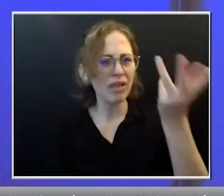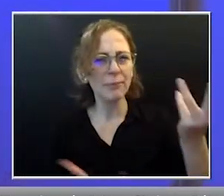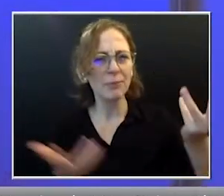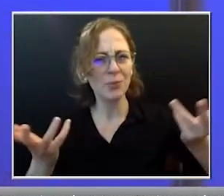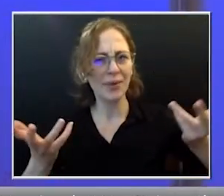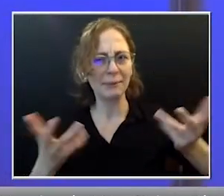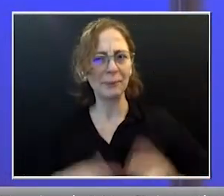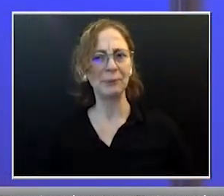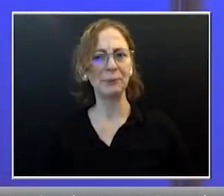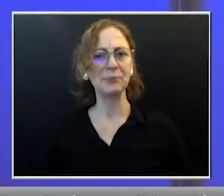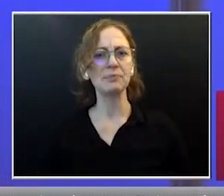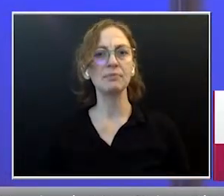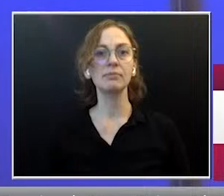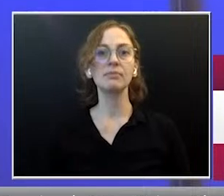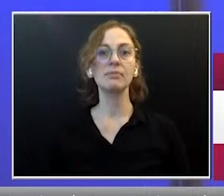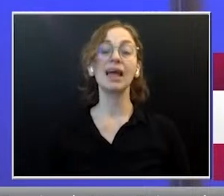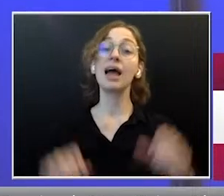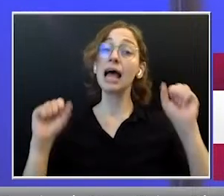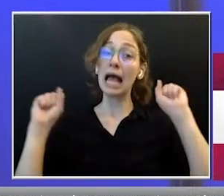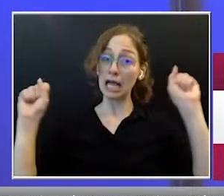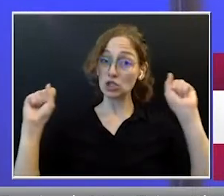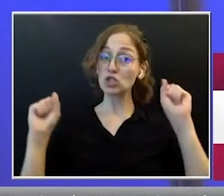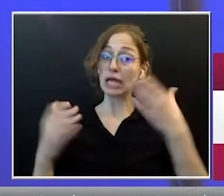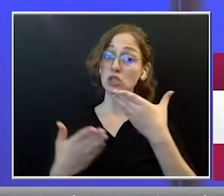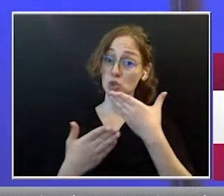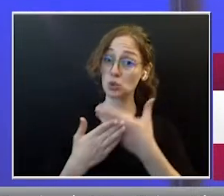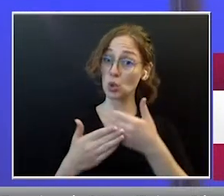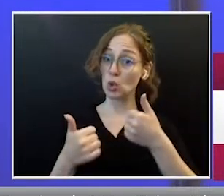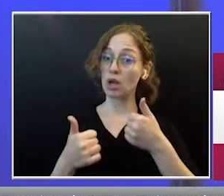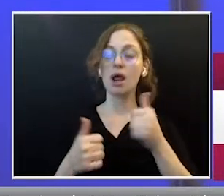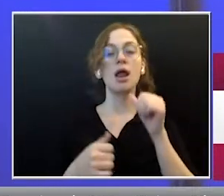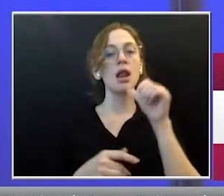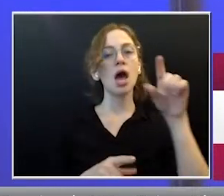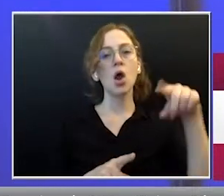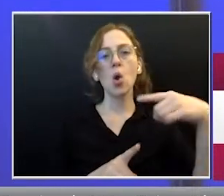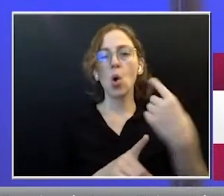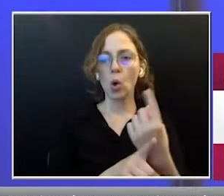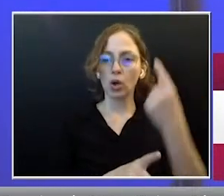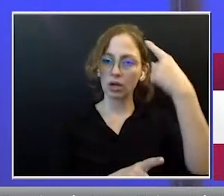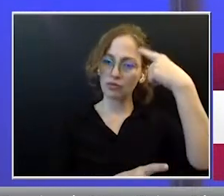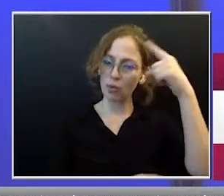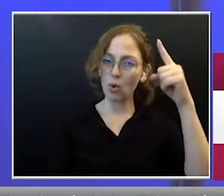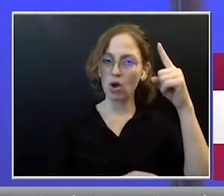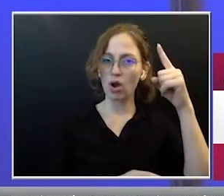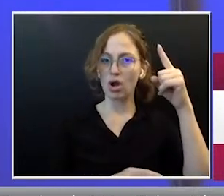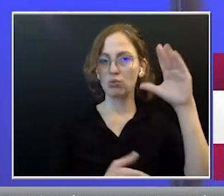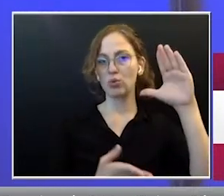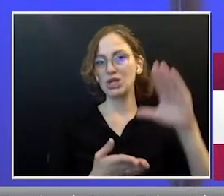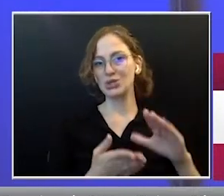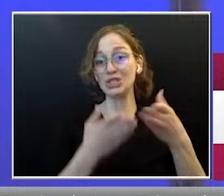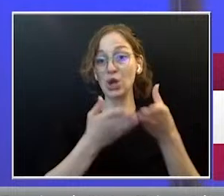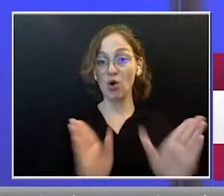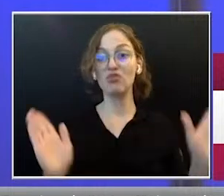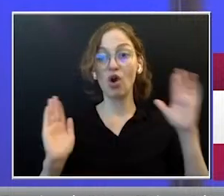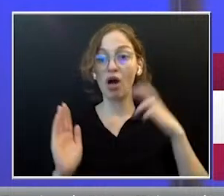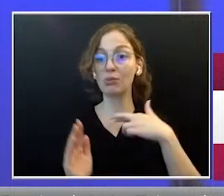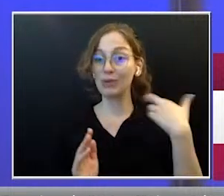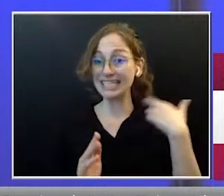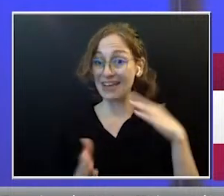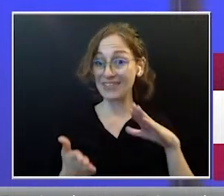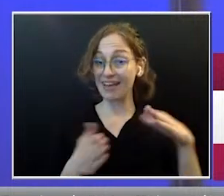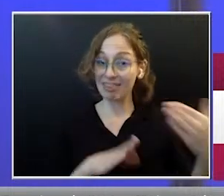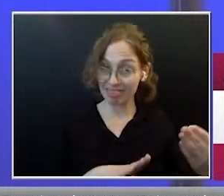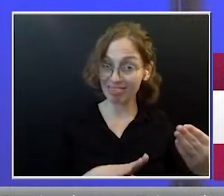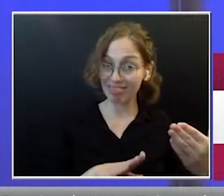Exercise is good, not only to reduce overall risk of death, whether it's from breast cancer,